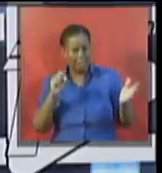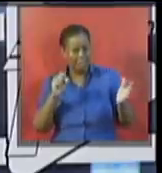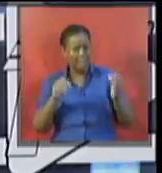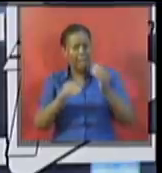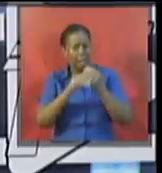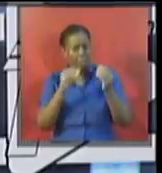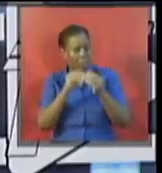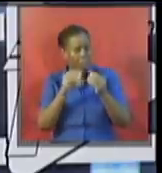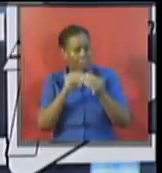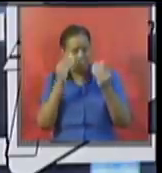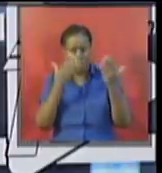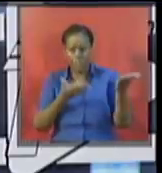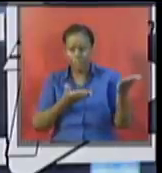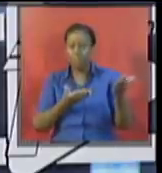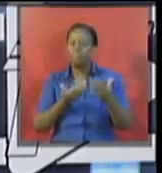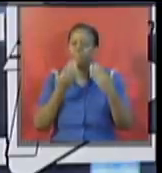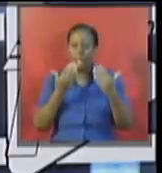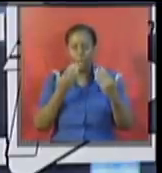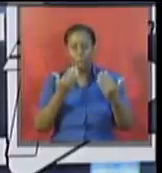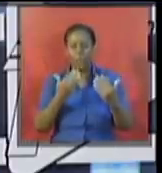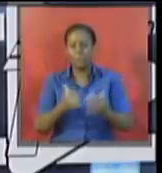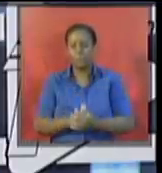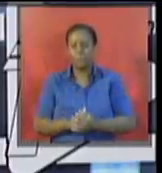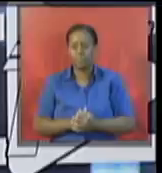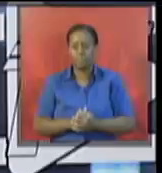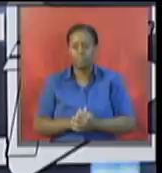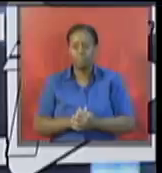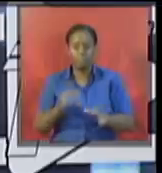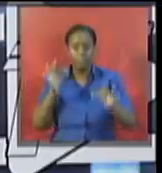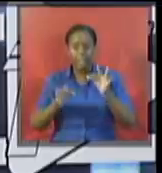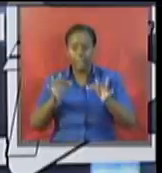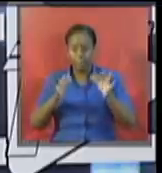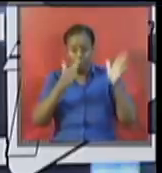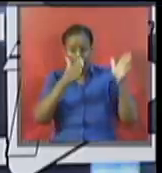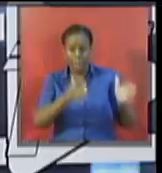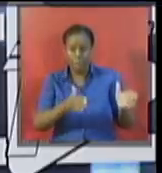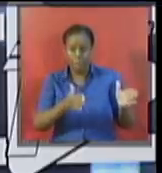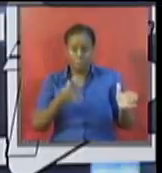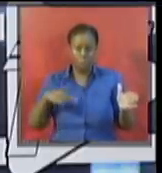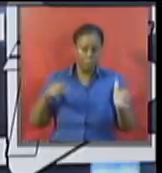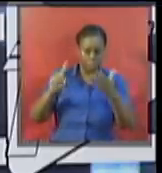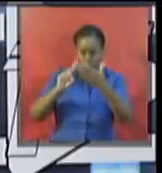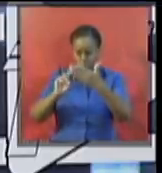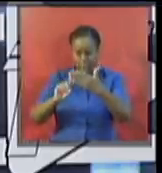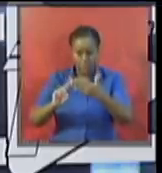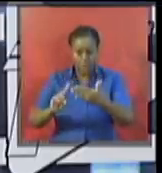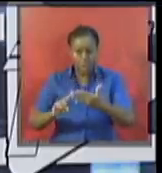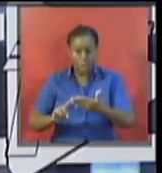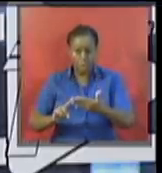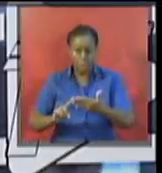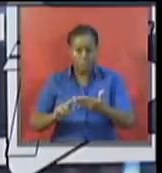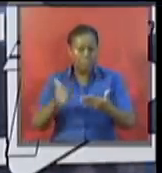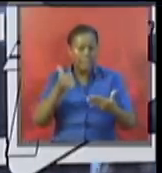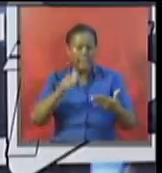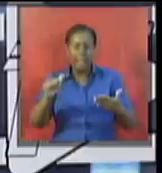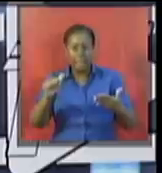continue where Dr. Nandram left off, when a patient is clinically assessed at any of the public health institutions, the only